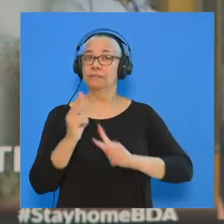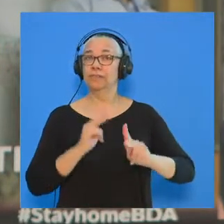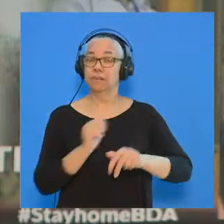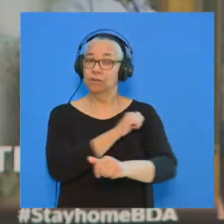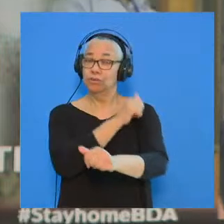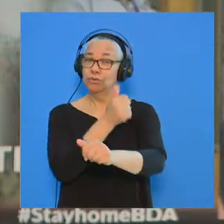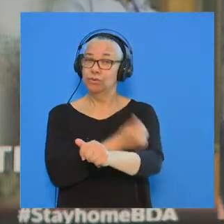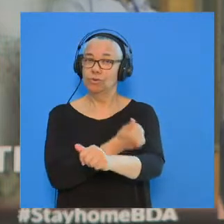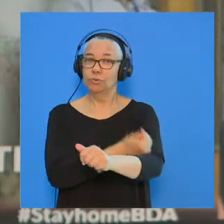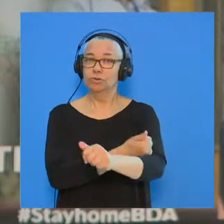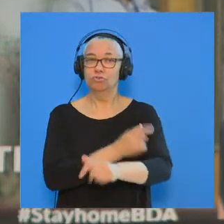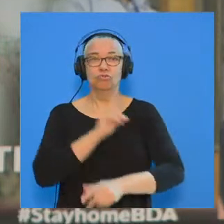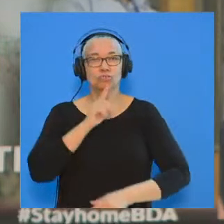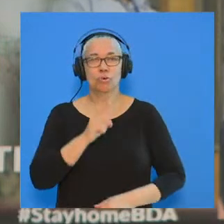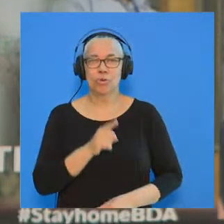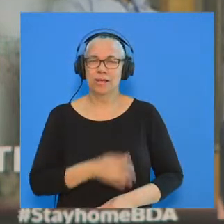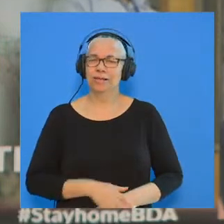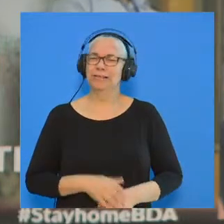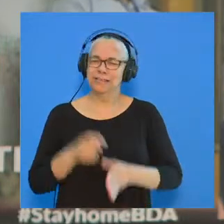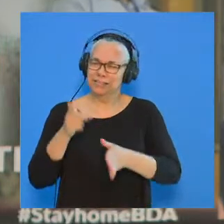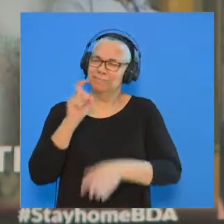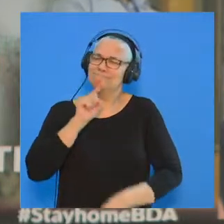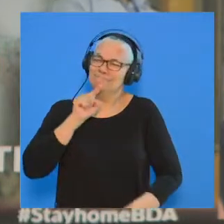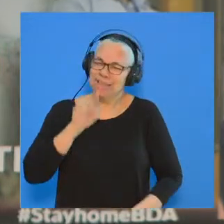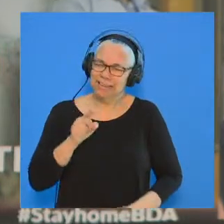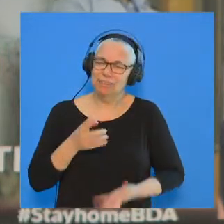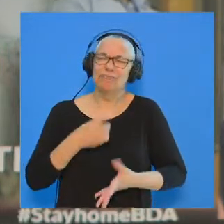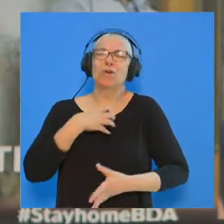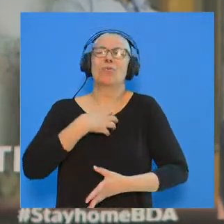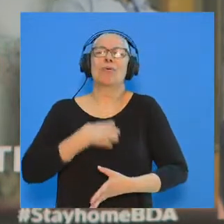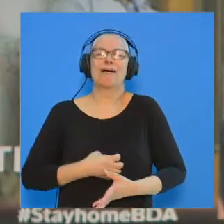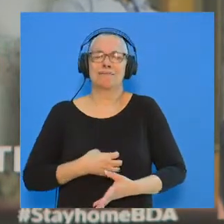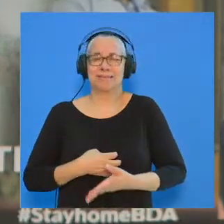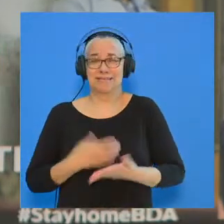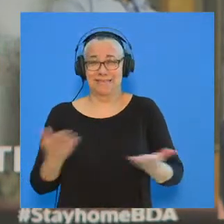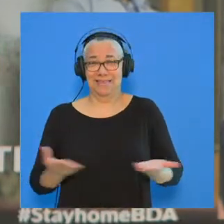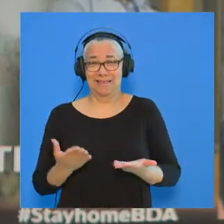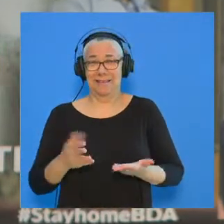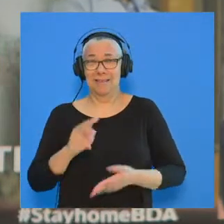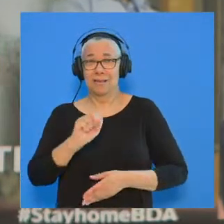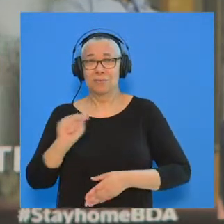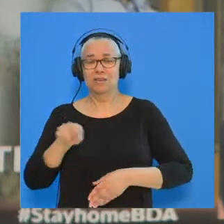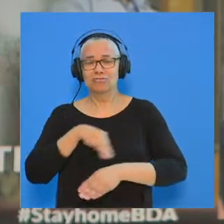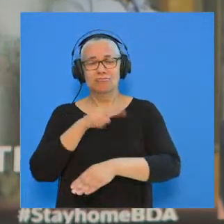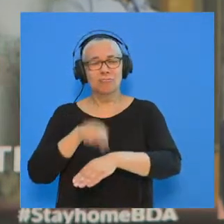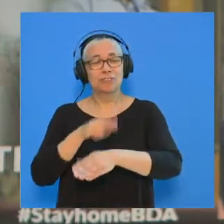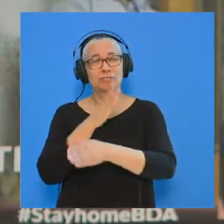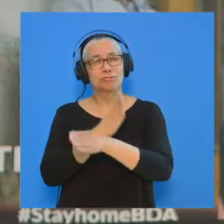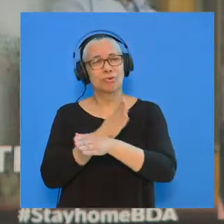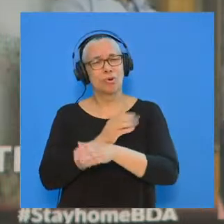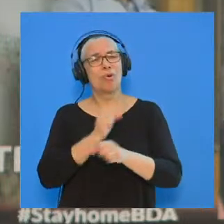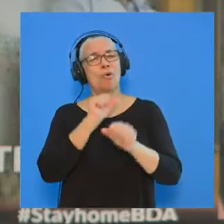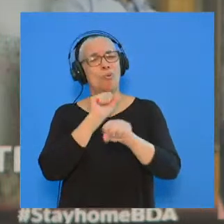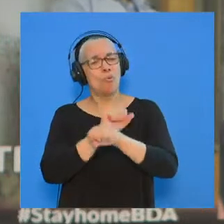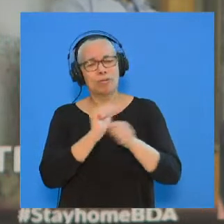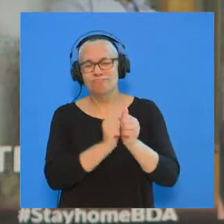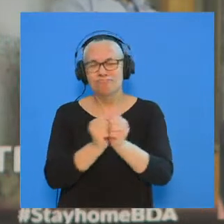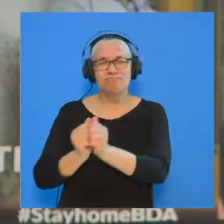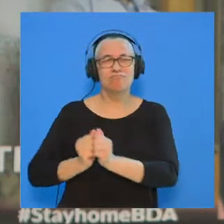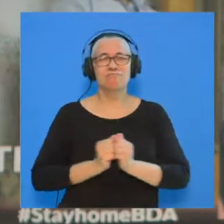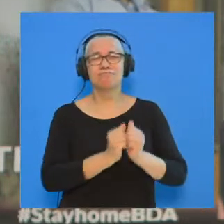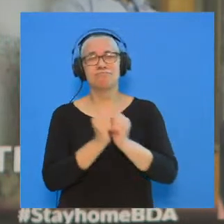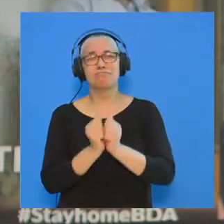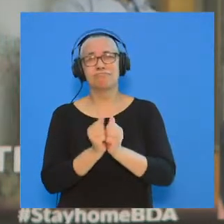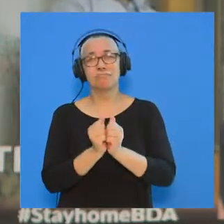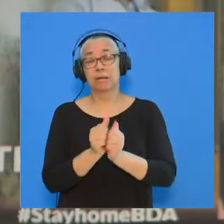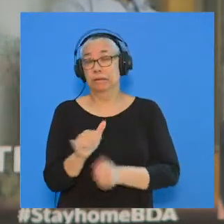have the demand for tourists when they come in. And the Minister of Health and the Minister of National Security will work hand in hand, as they have done for the past